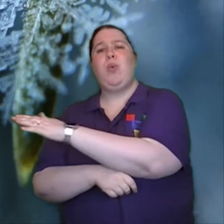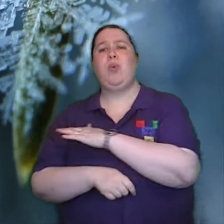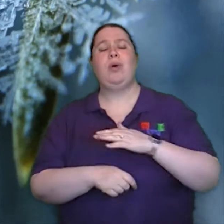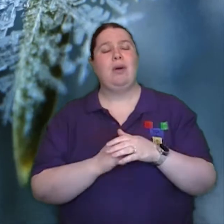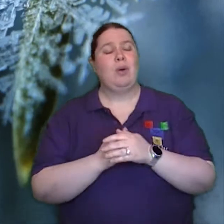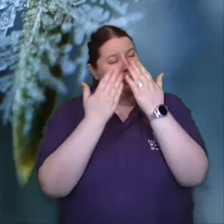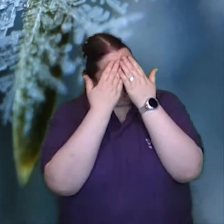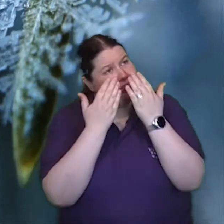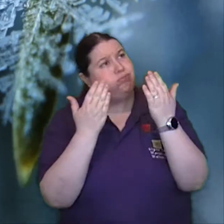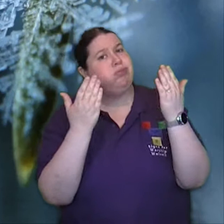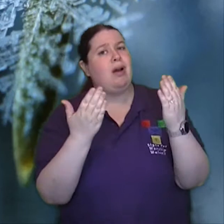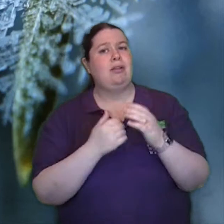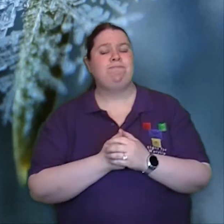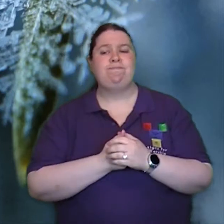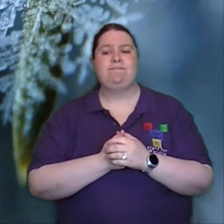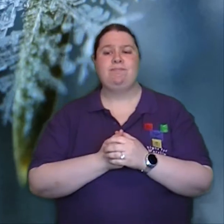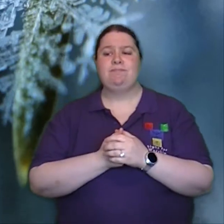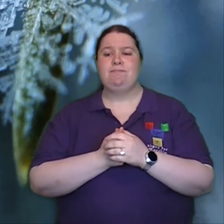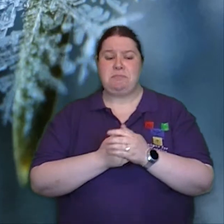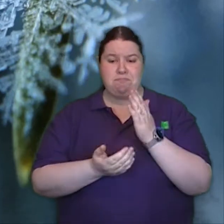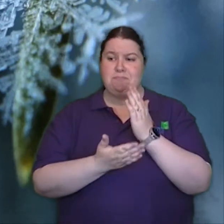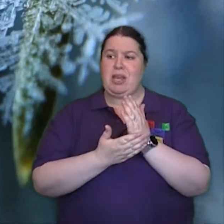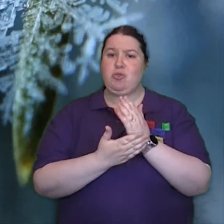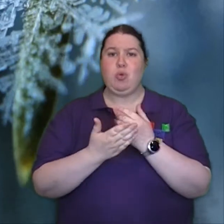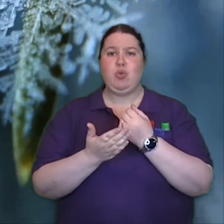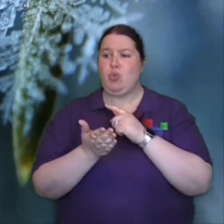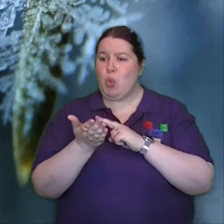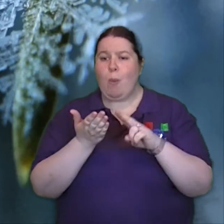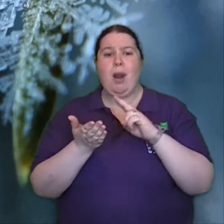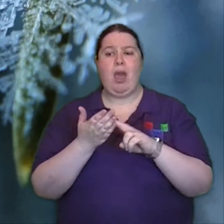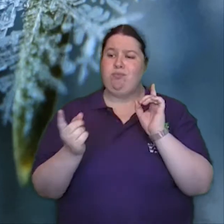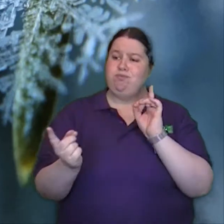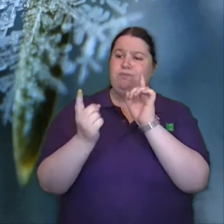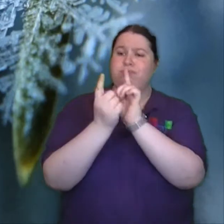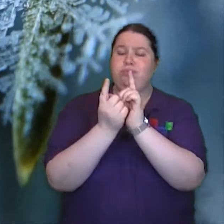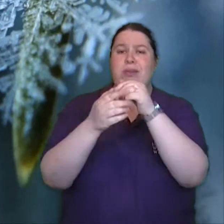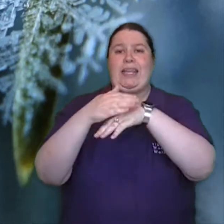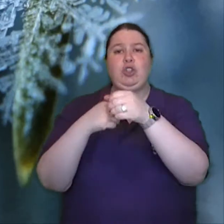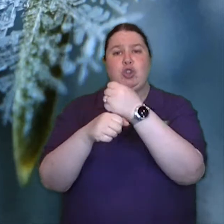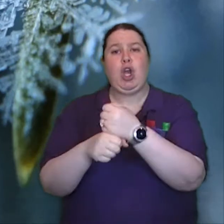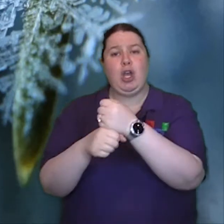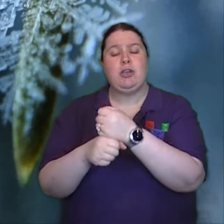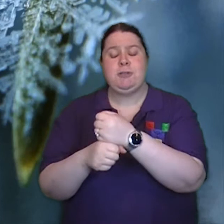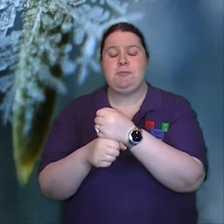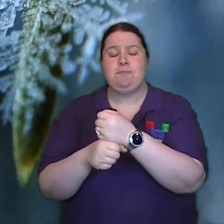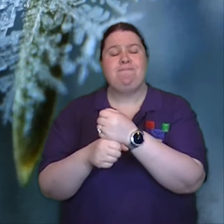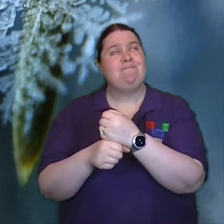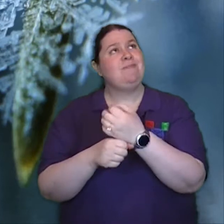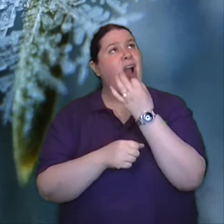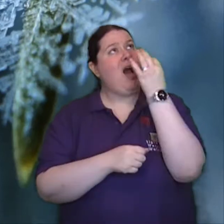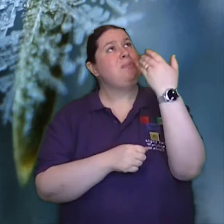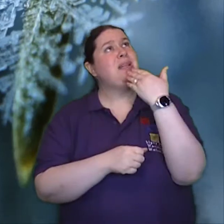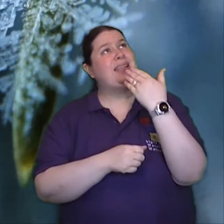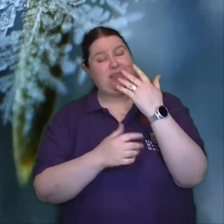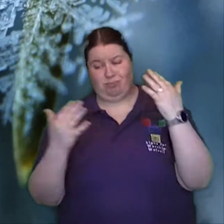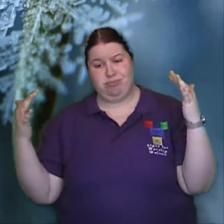worshipping you all across the world, especially for those we would normally see at St Matthew's. And we ask that you would bring